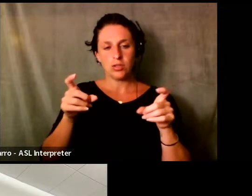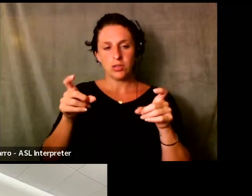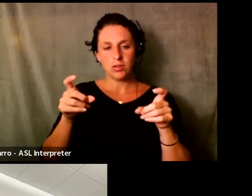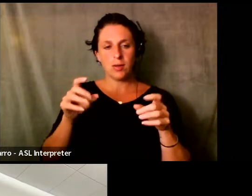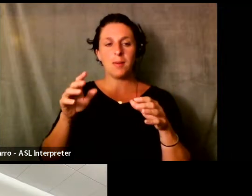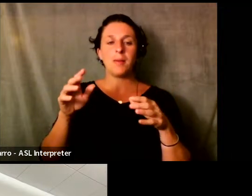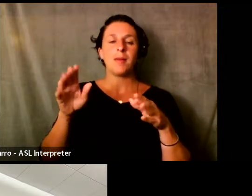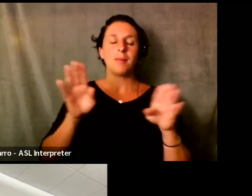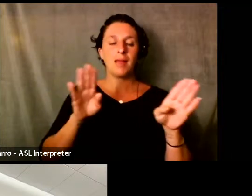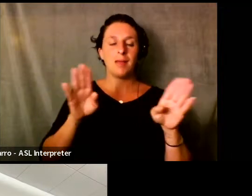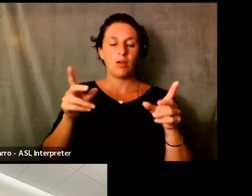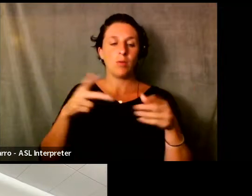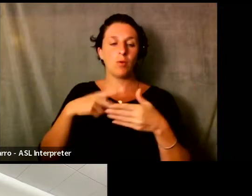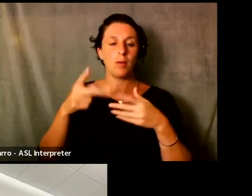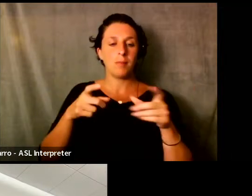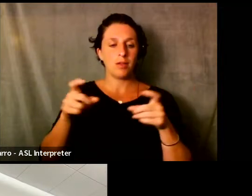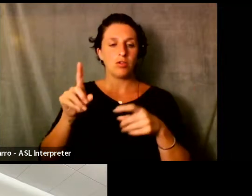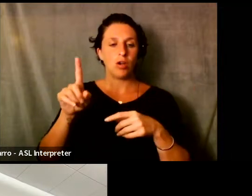Program Manager,